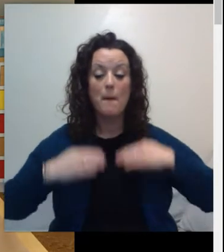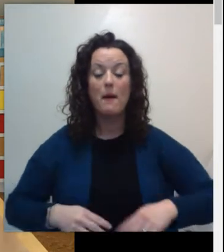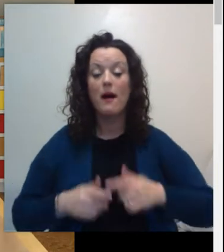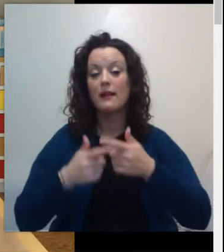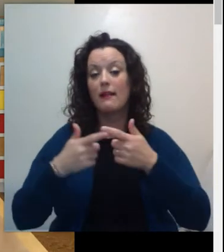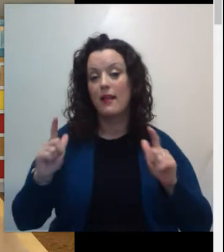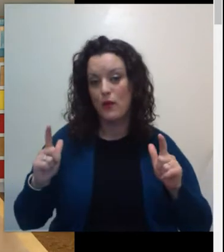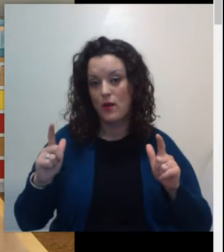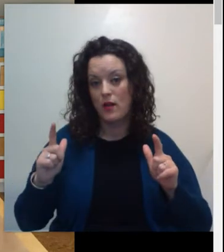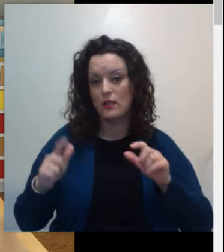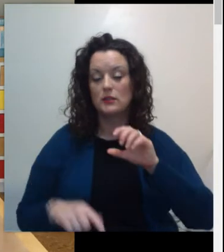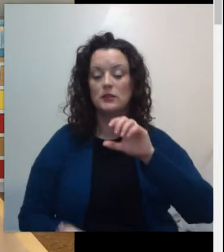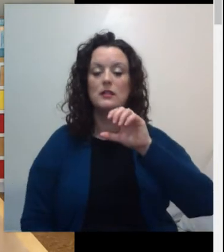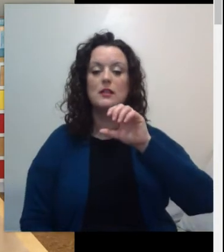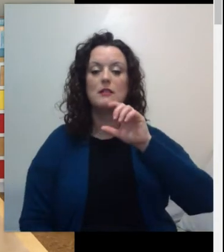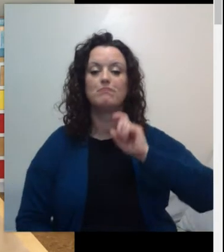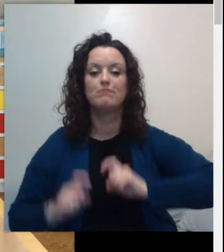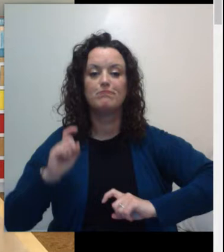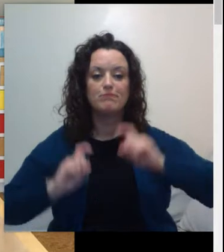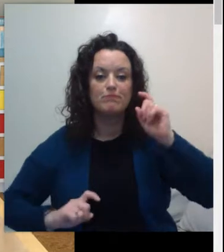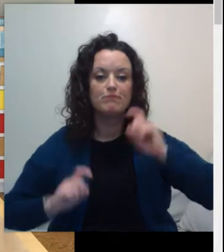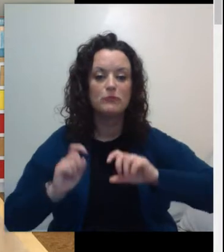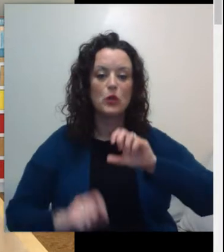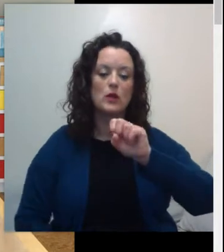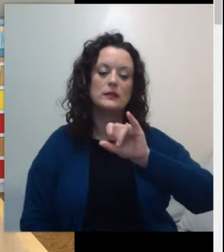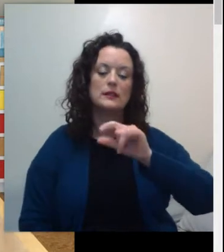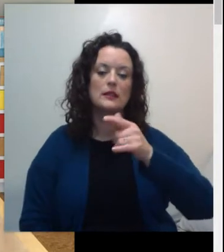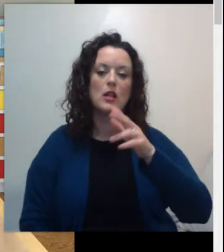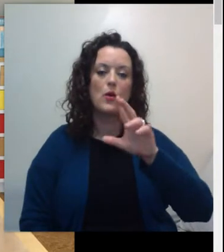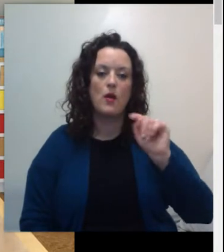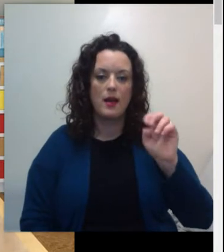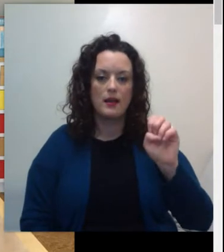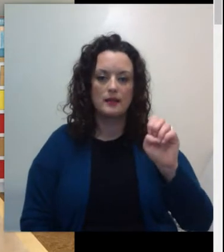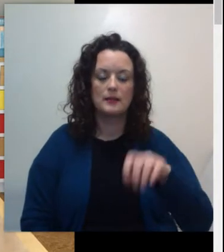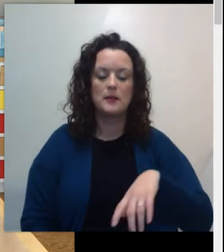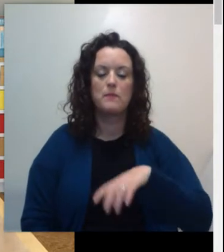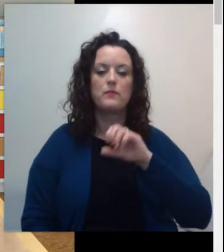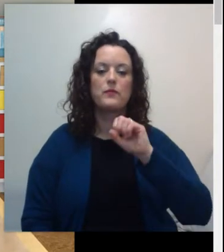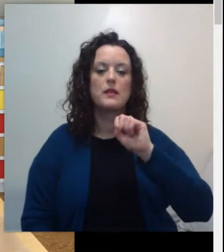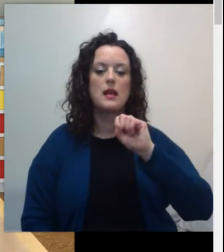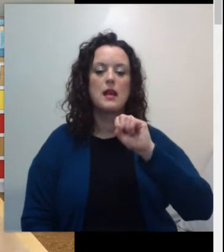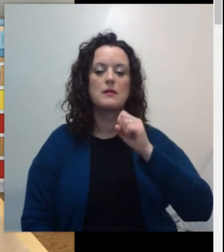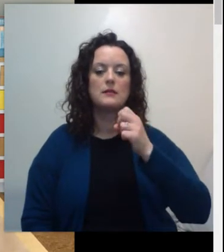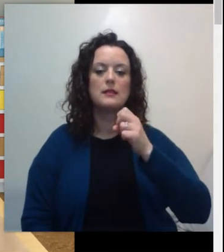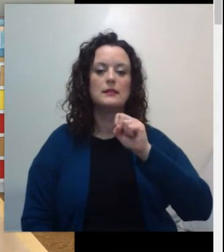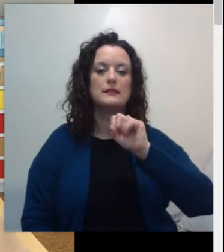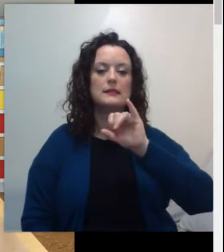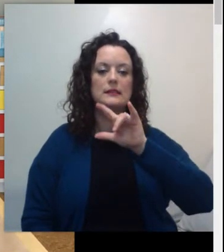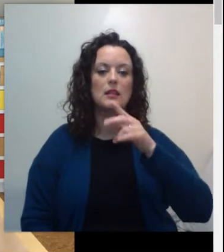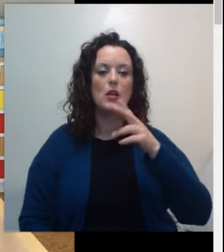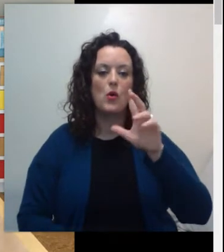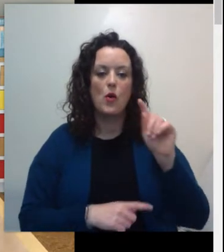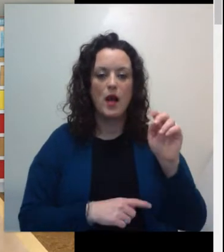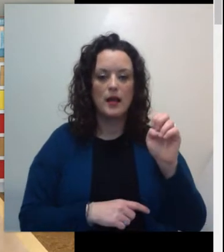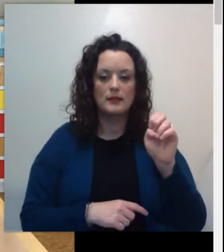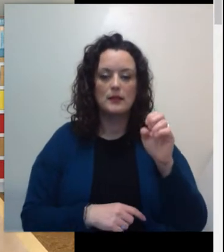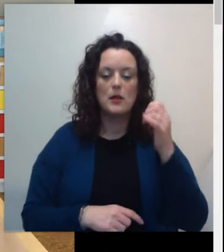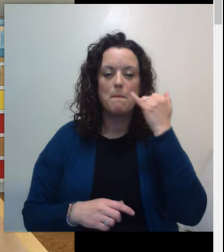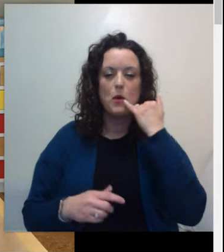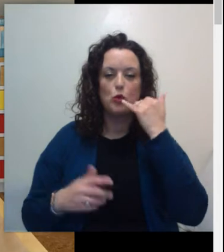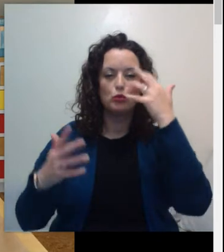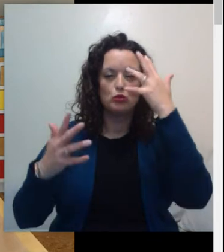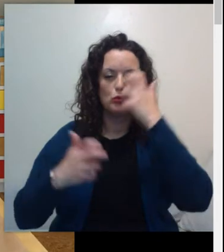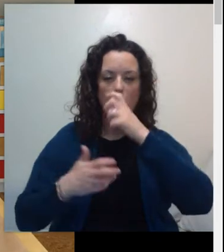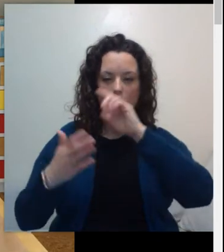silhouette. Silhouette is if you were to darken in all of the character, then you would have a sense of what they feel like, what they look